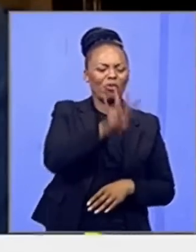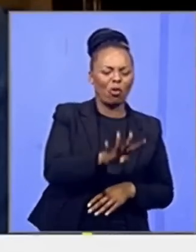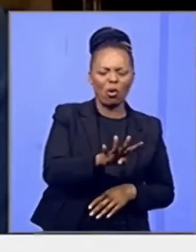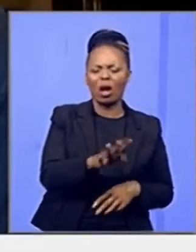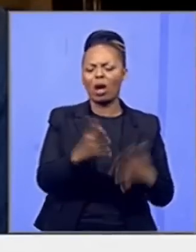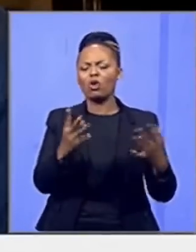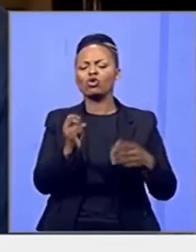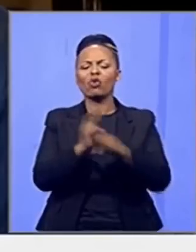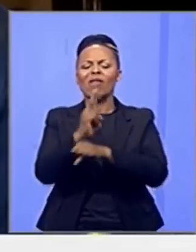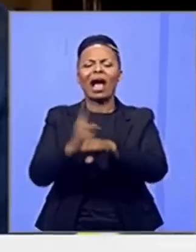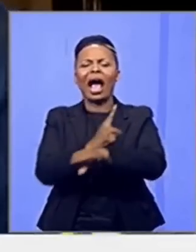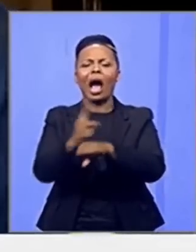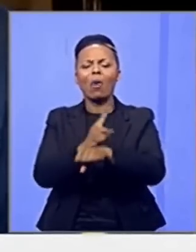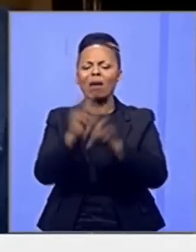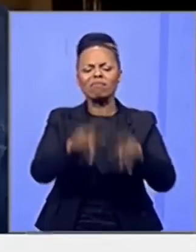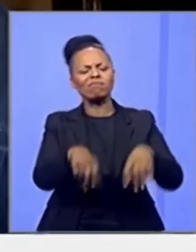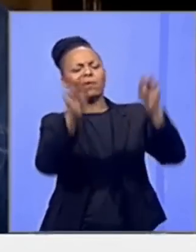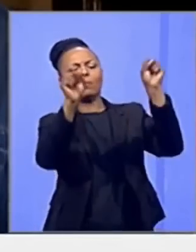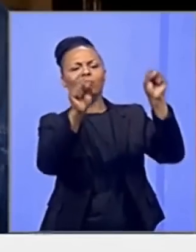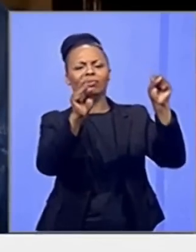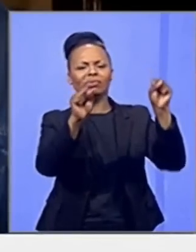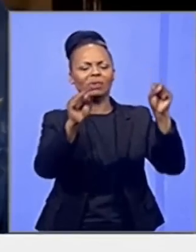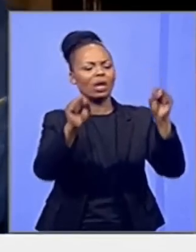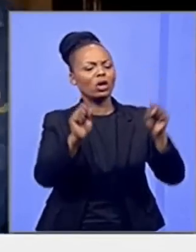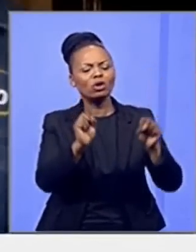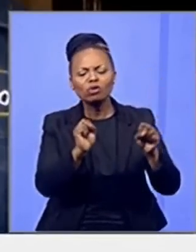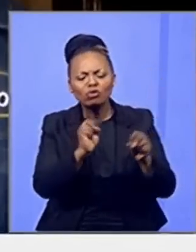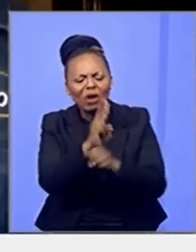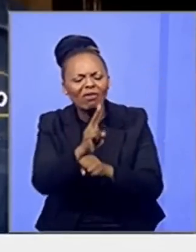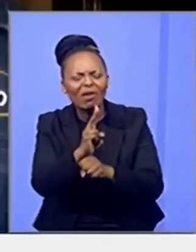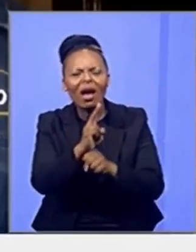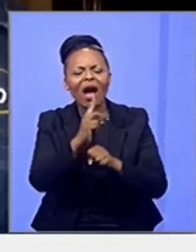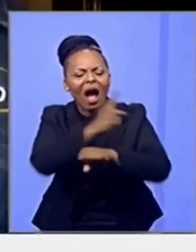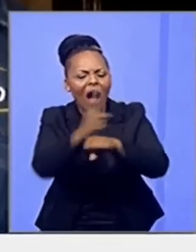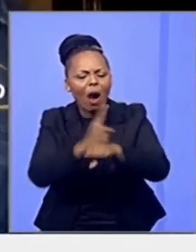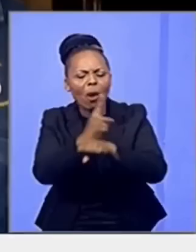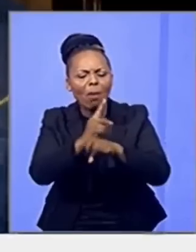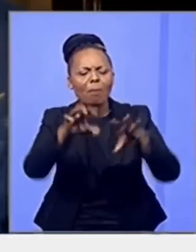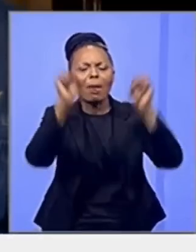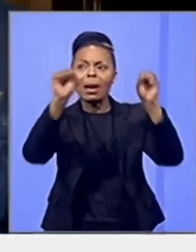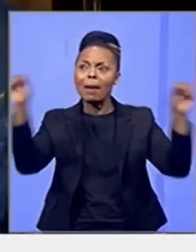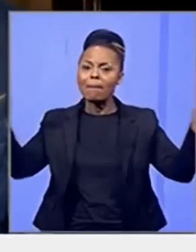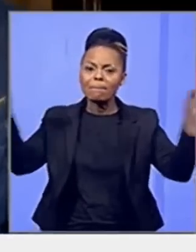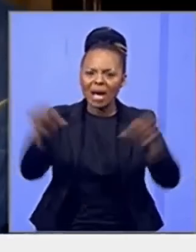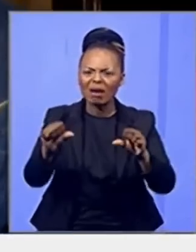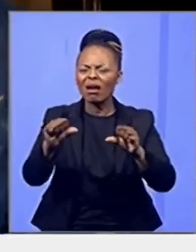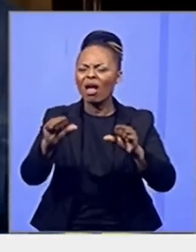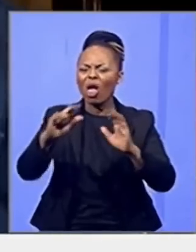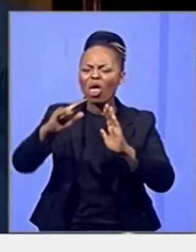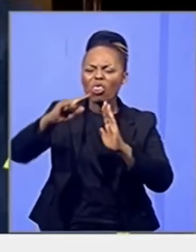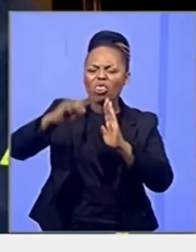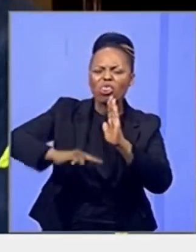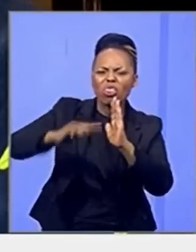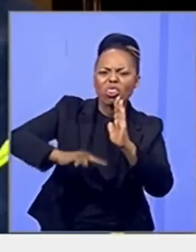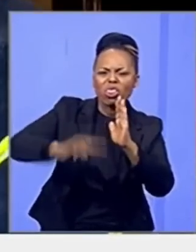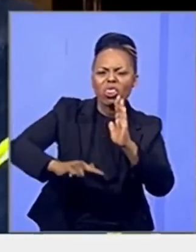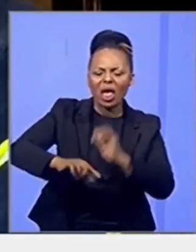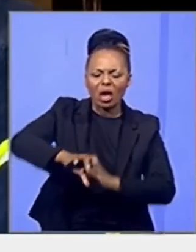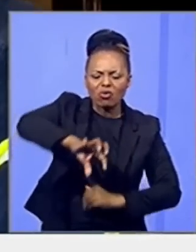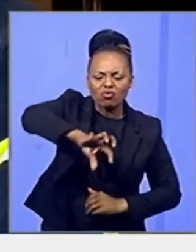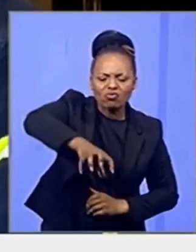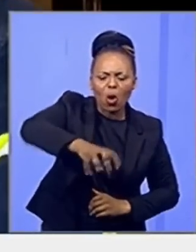12 hours. Mo 12 hours e motlakase o ga o tla o tla le low o fitlhela le gore stofo se